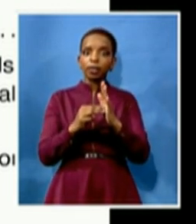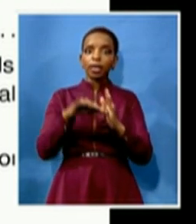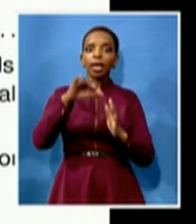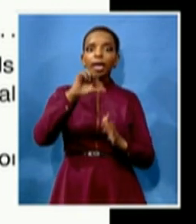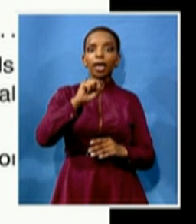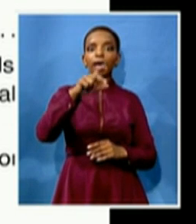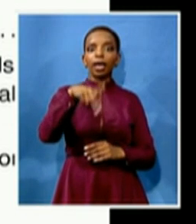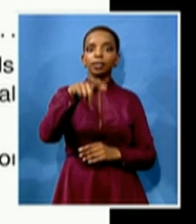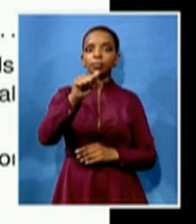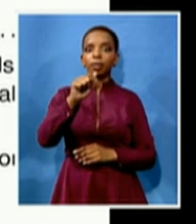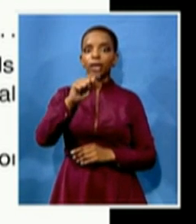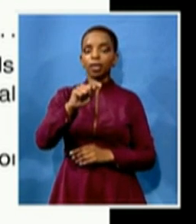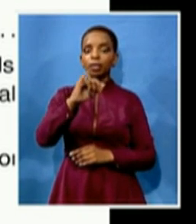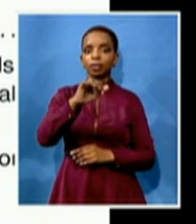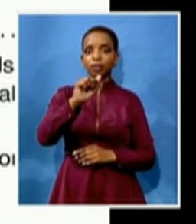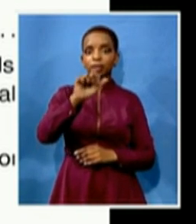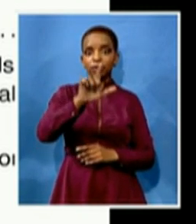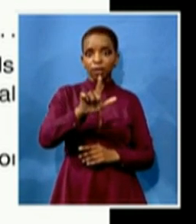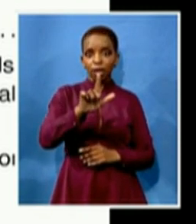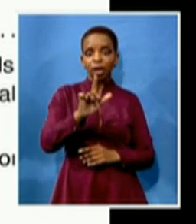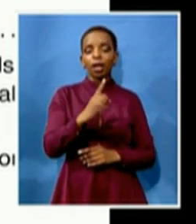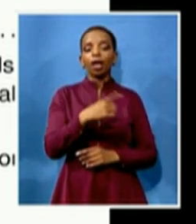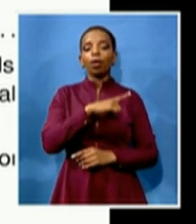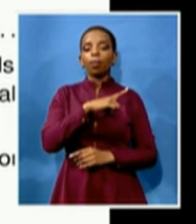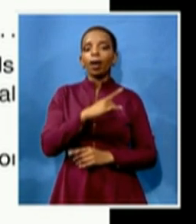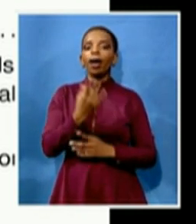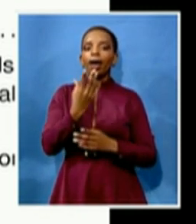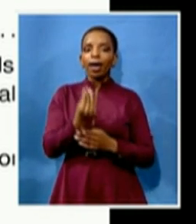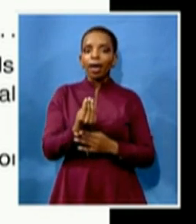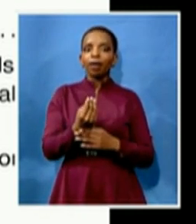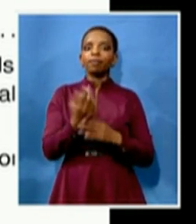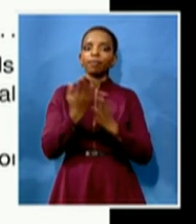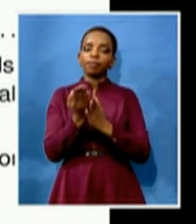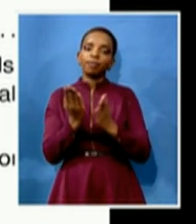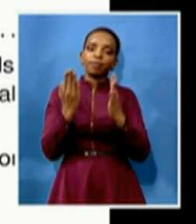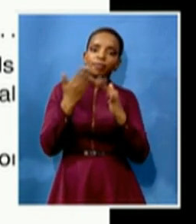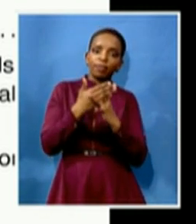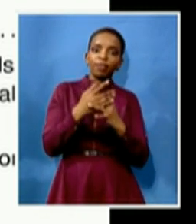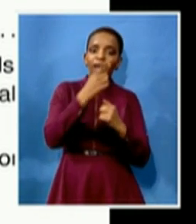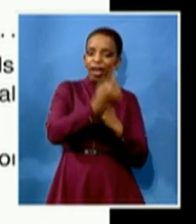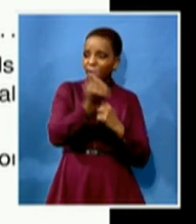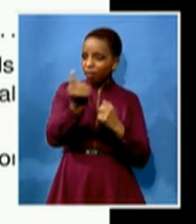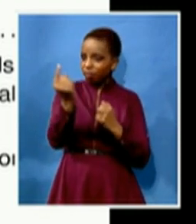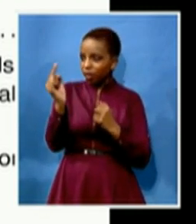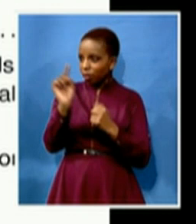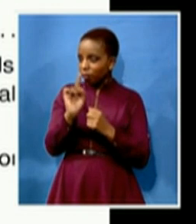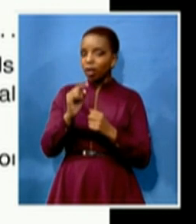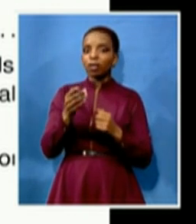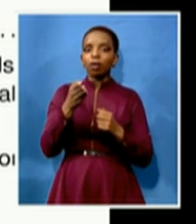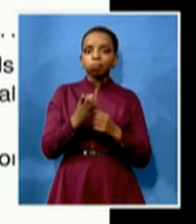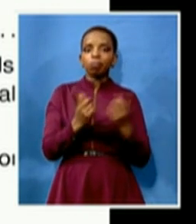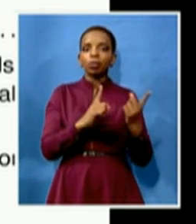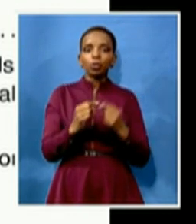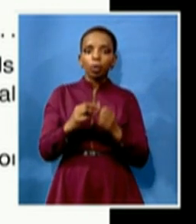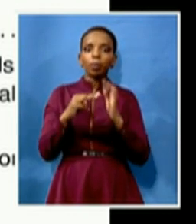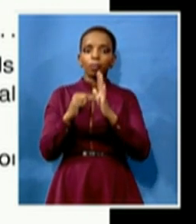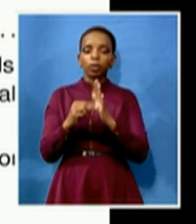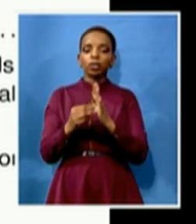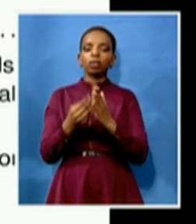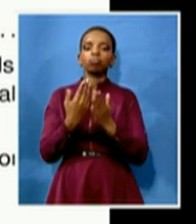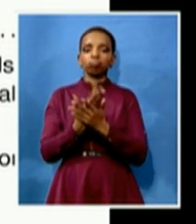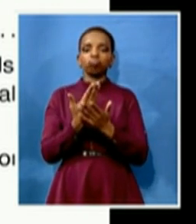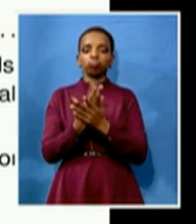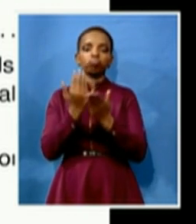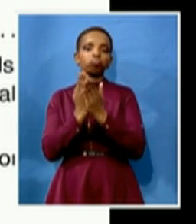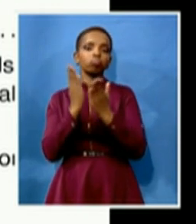interaction, that every person in the model is equally likely to interact with any other person. And of course, as we know, this is not true